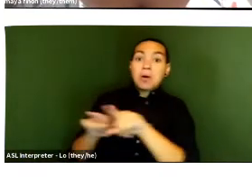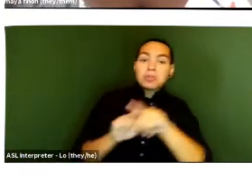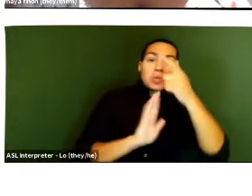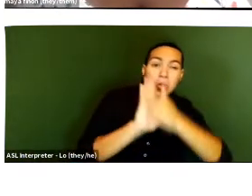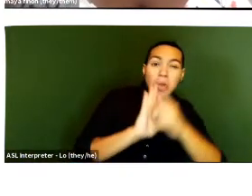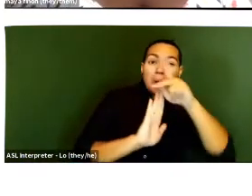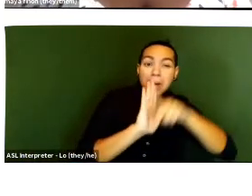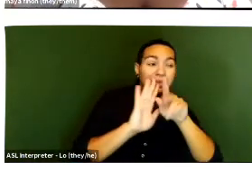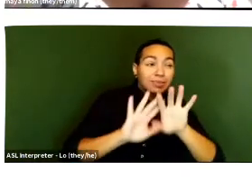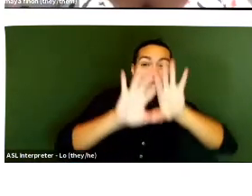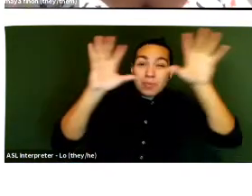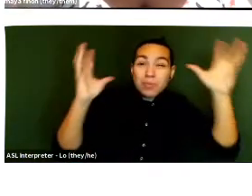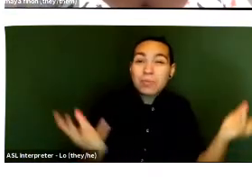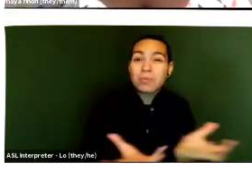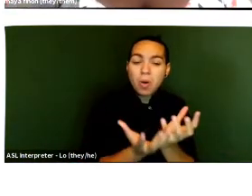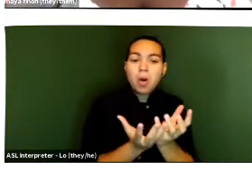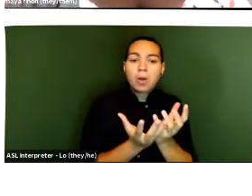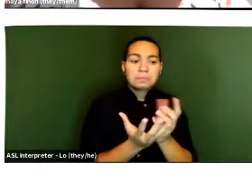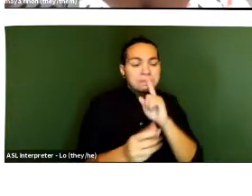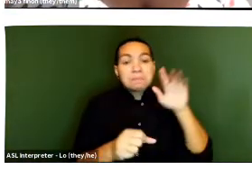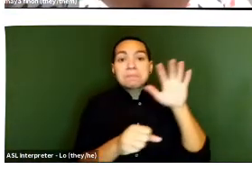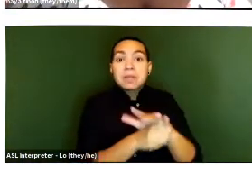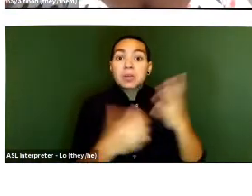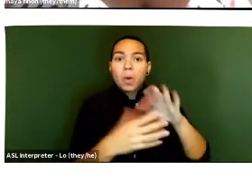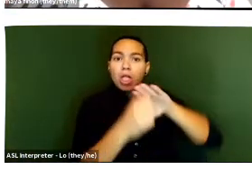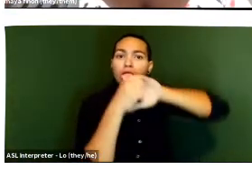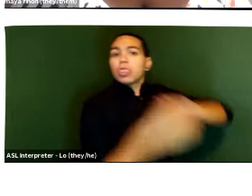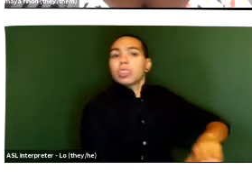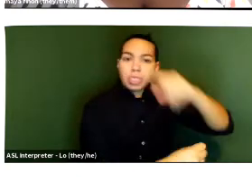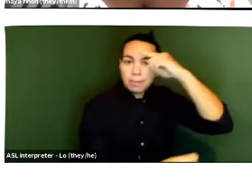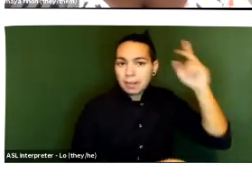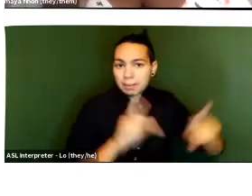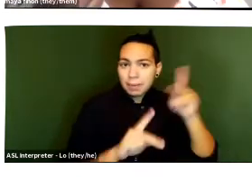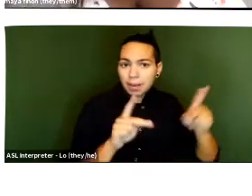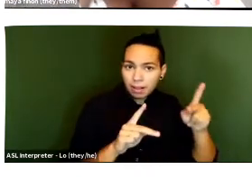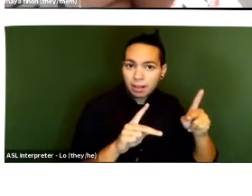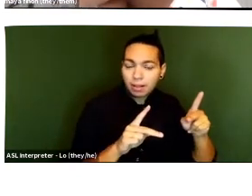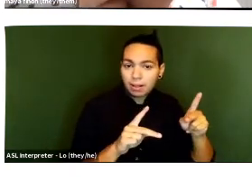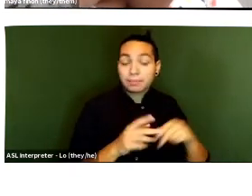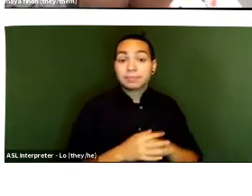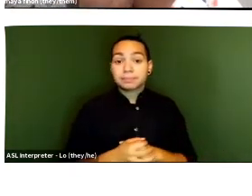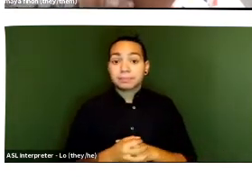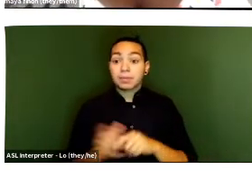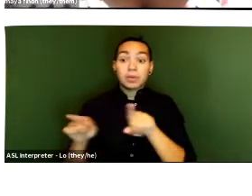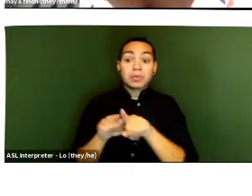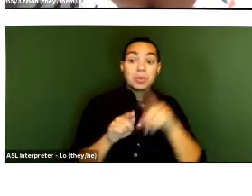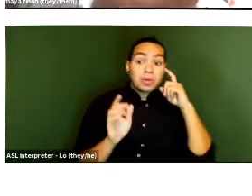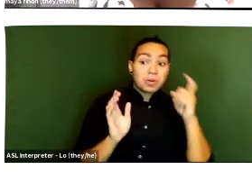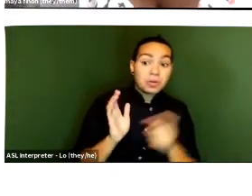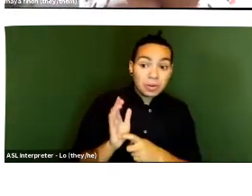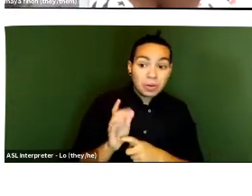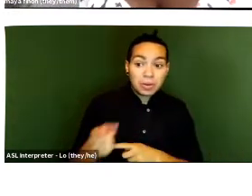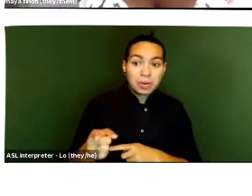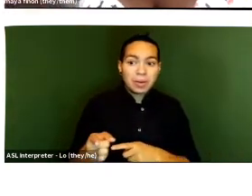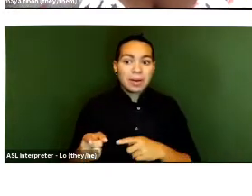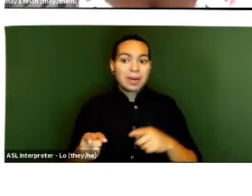globally, dedicated to treating Black people as not human. Also, I want to flag the part about Blackness